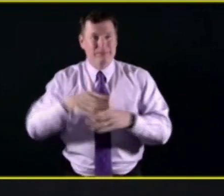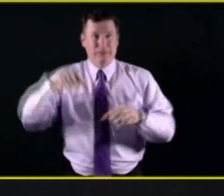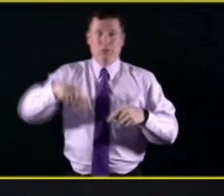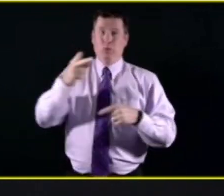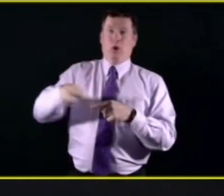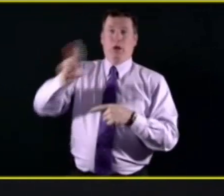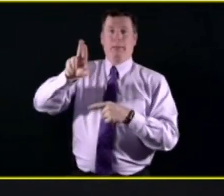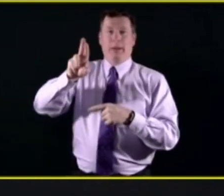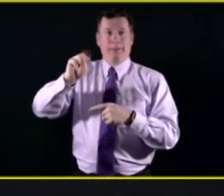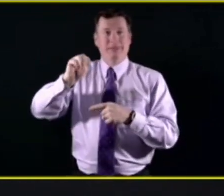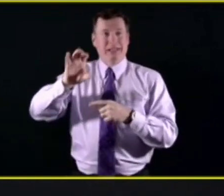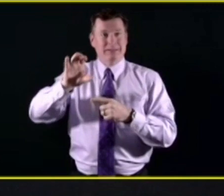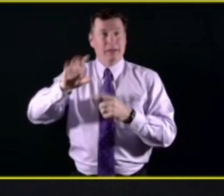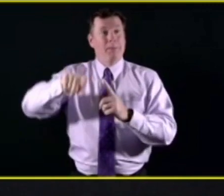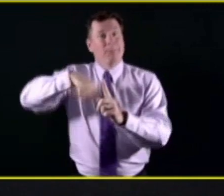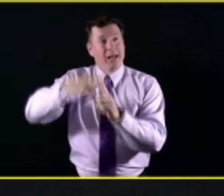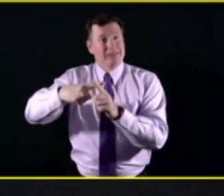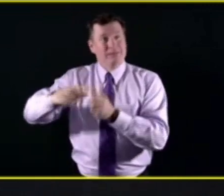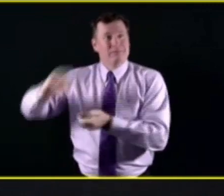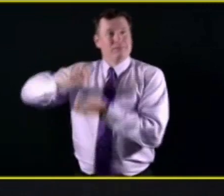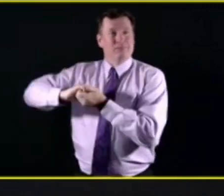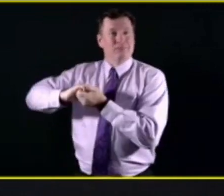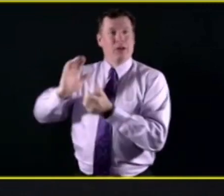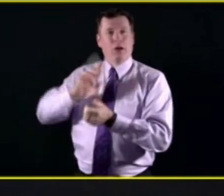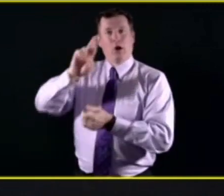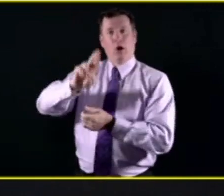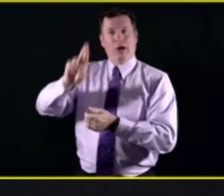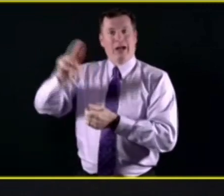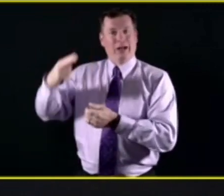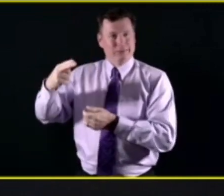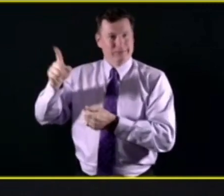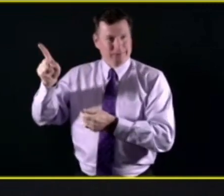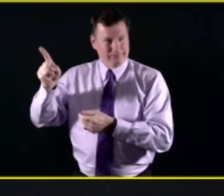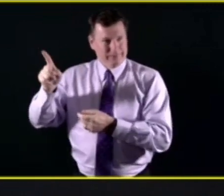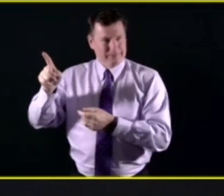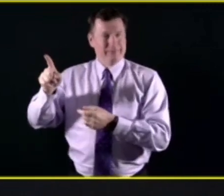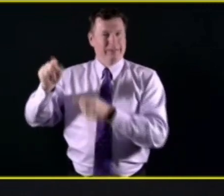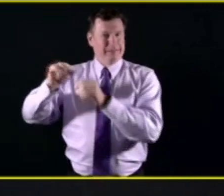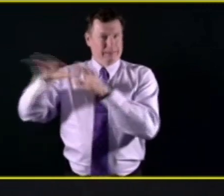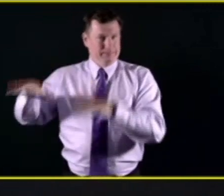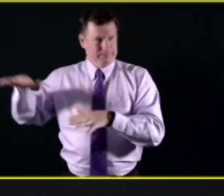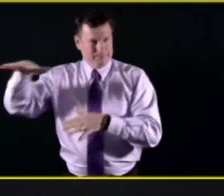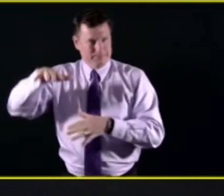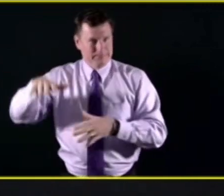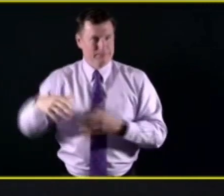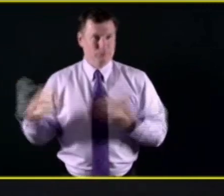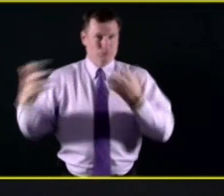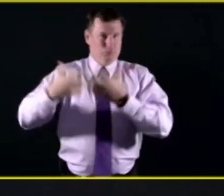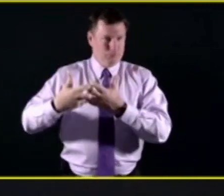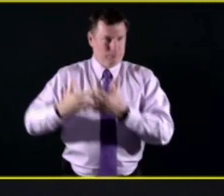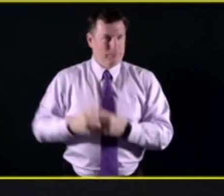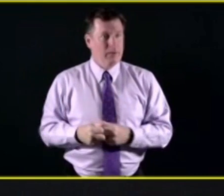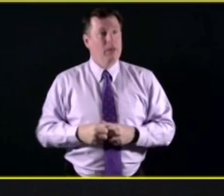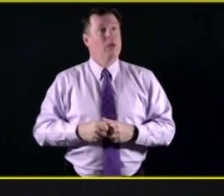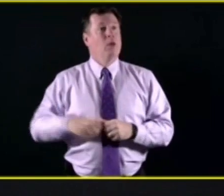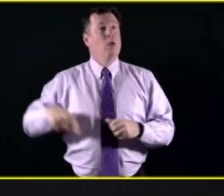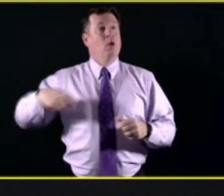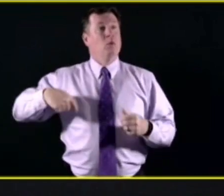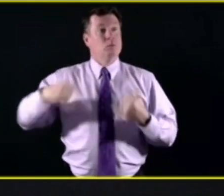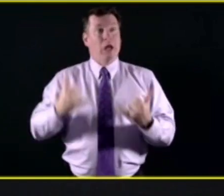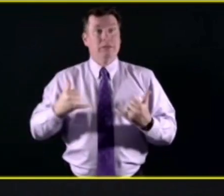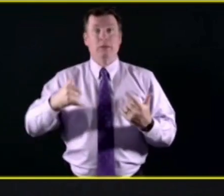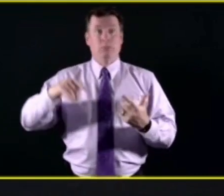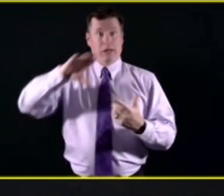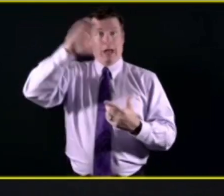and our colleagues at Rochester Regional Health System. Earlier today, Pfizer announced that it was immediately starting clinical trials